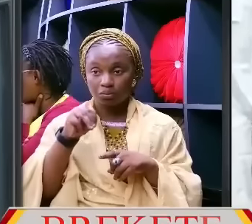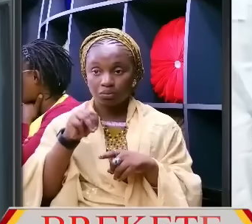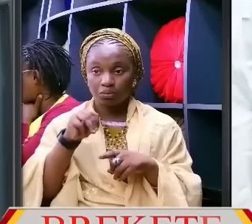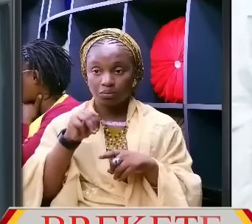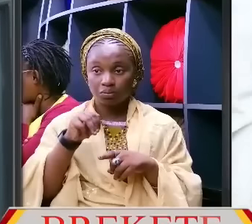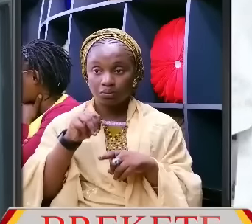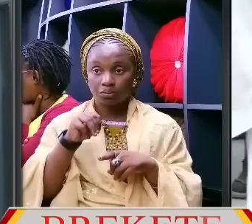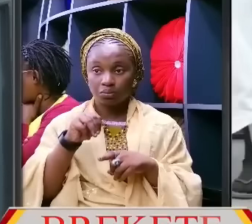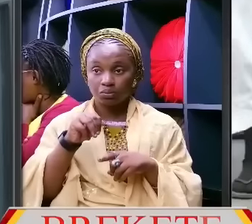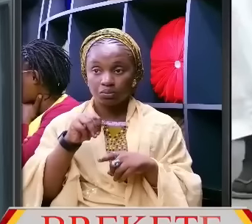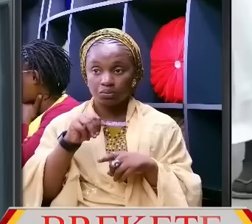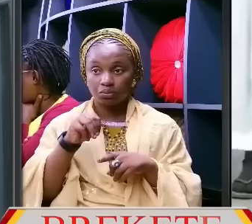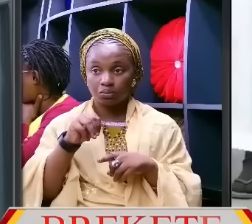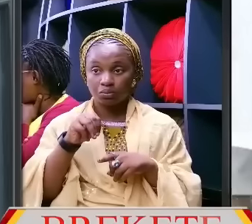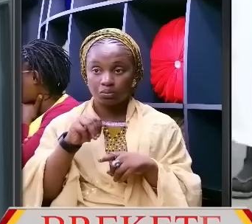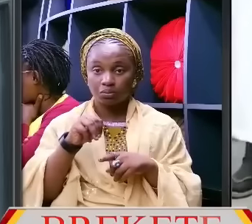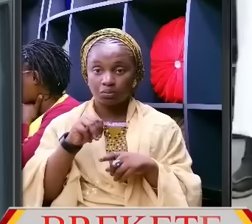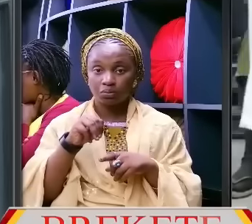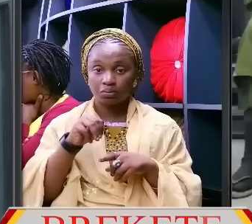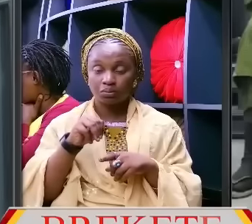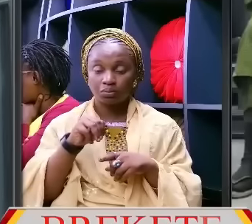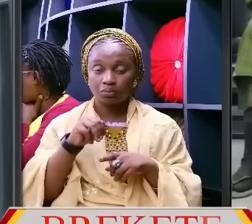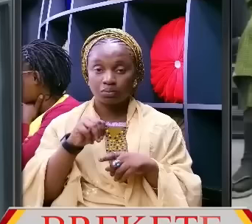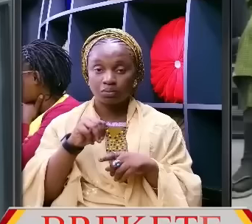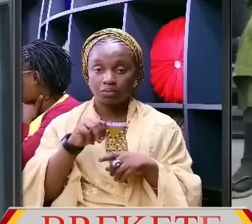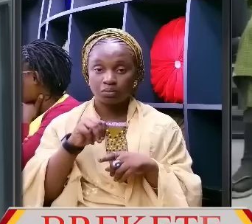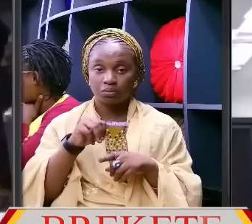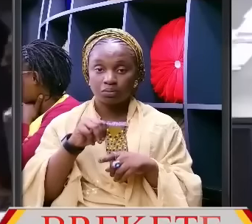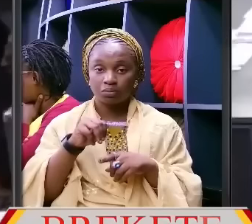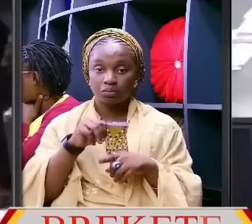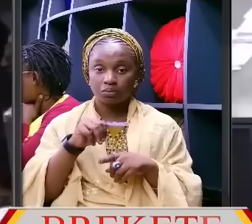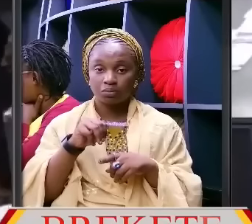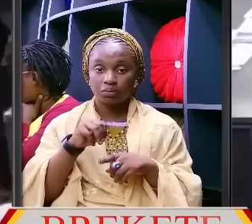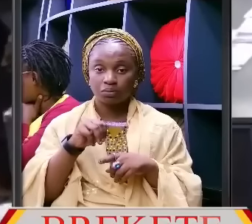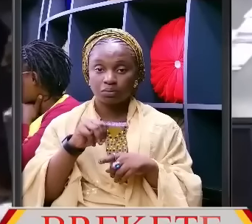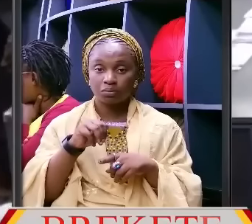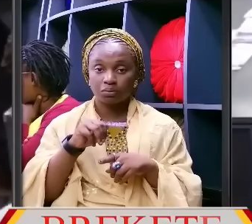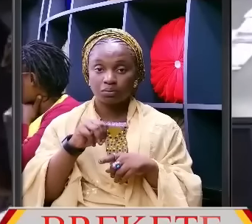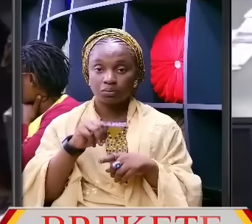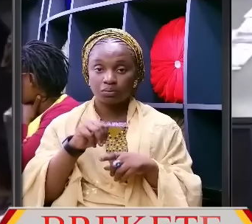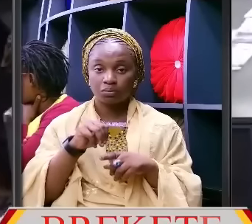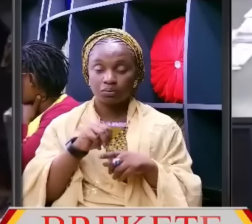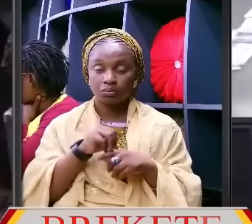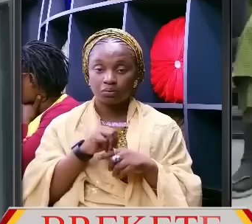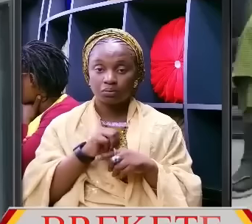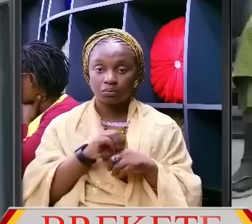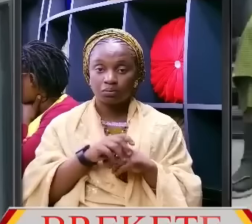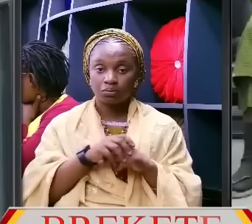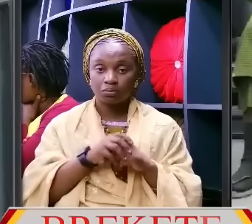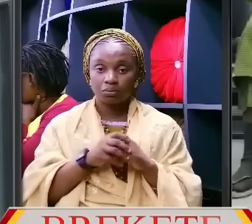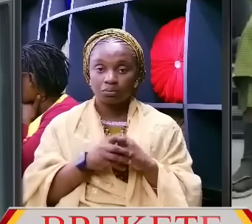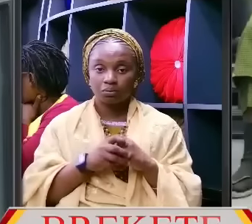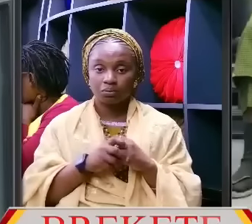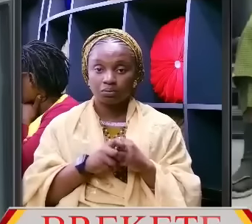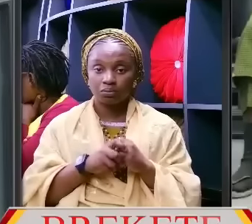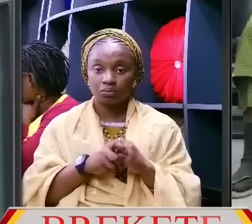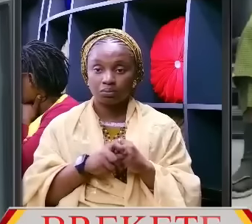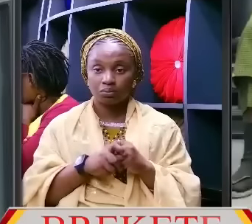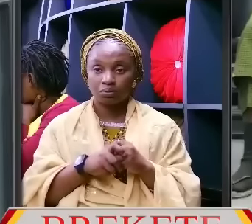see. Go back. Wait first. My mother, come, sir. Come. My